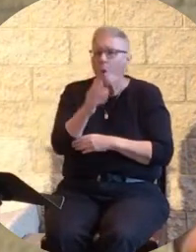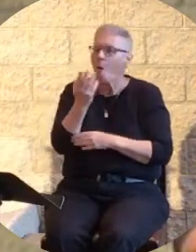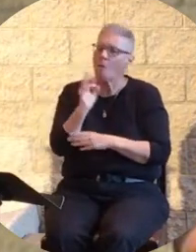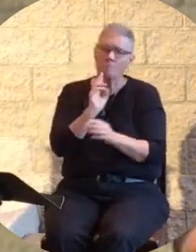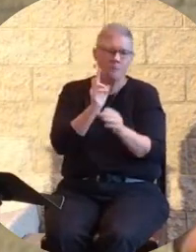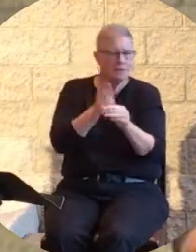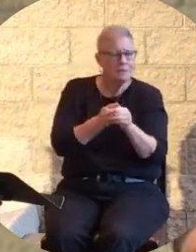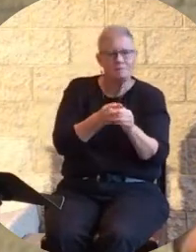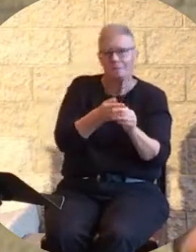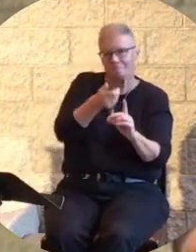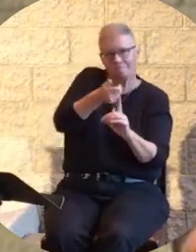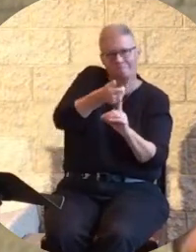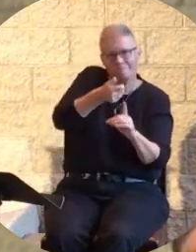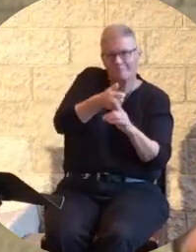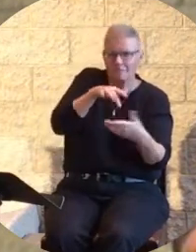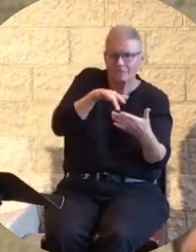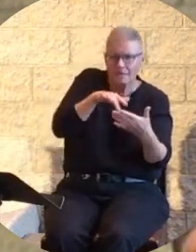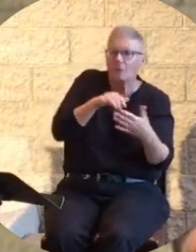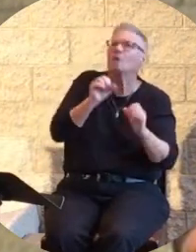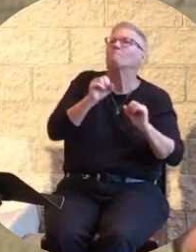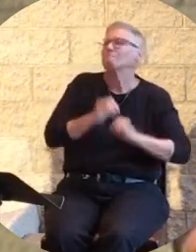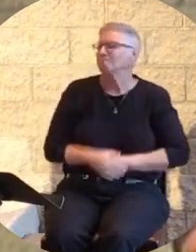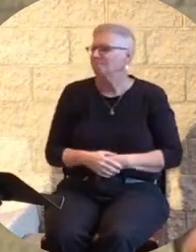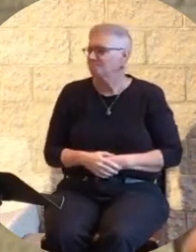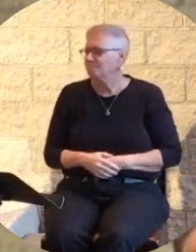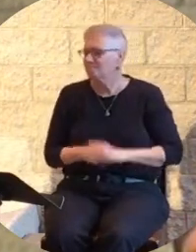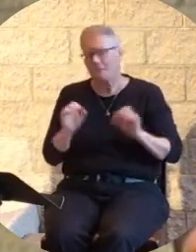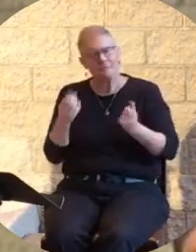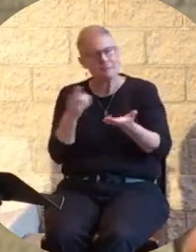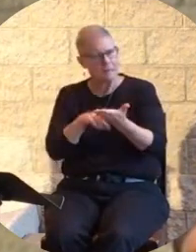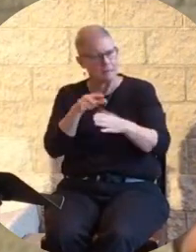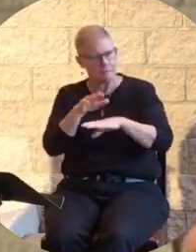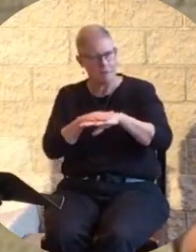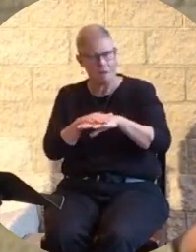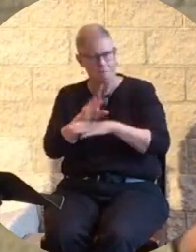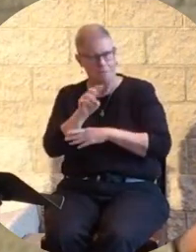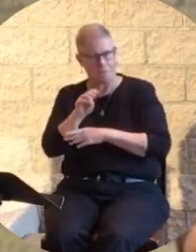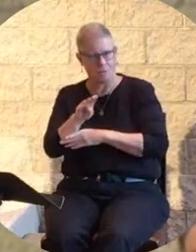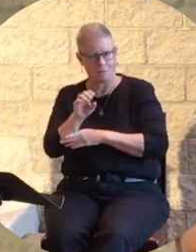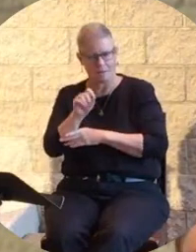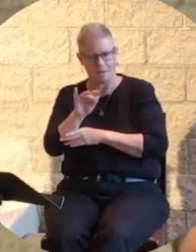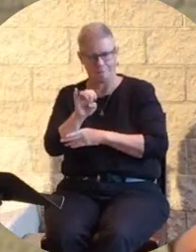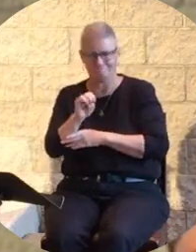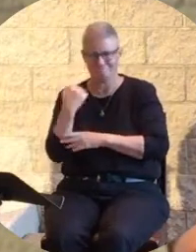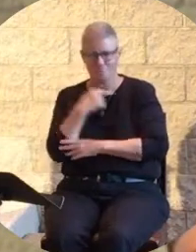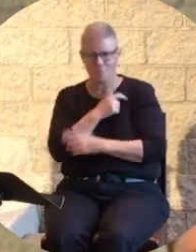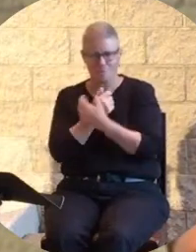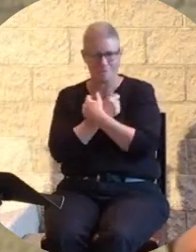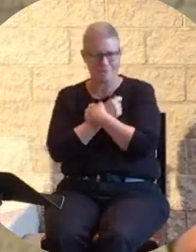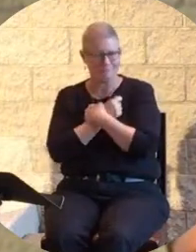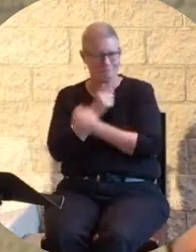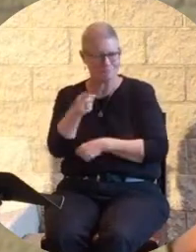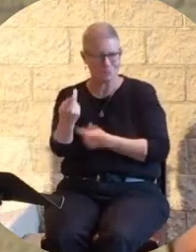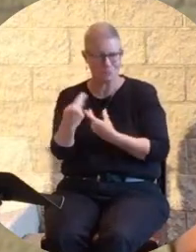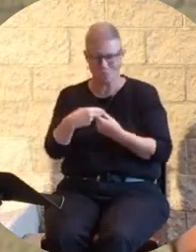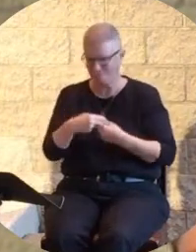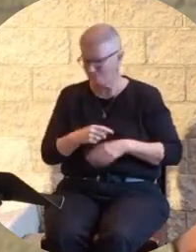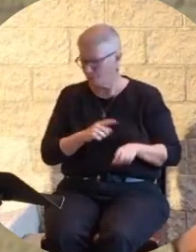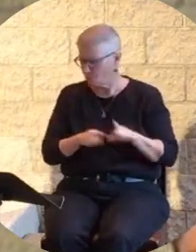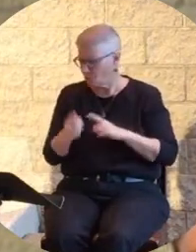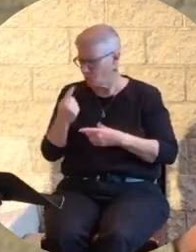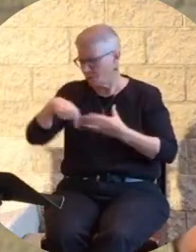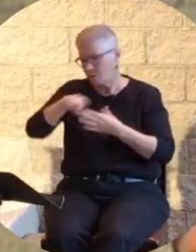a small group on the Unity Minneapolis website. We'd love to have you. Also next Sunday, we're doing a virtual